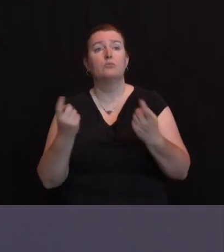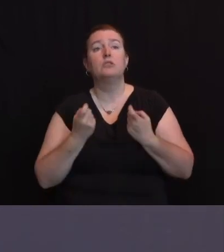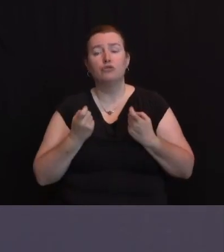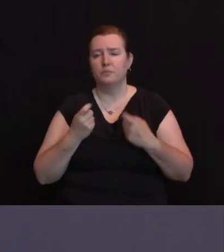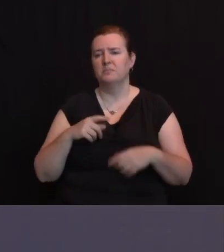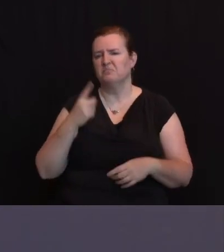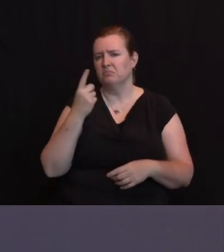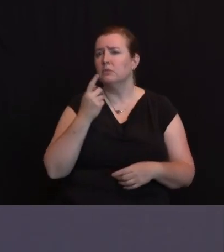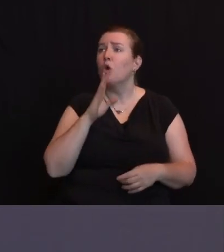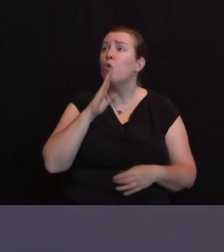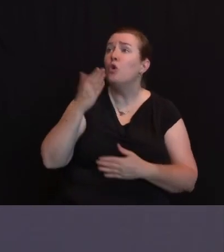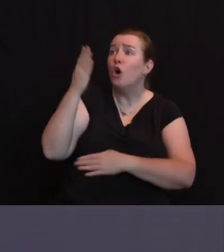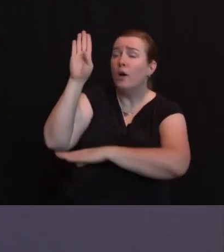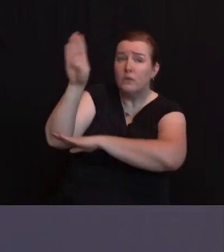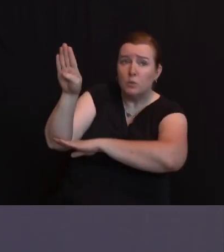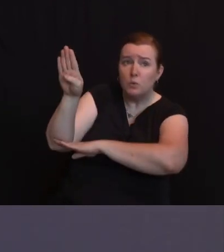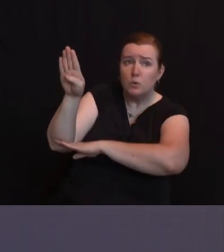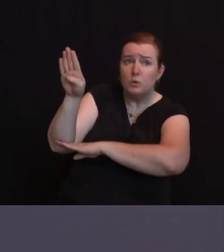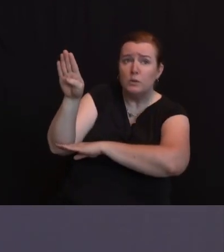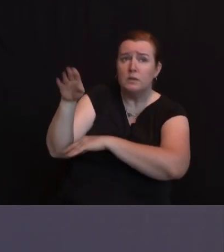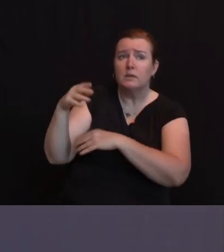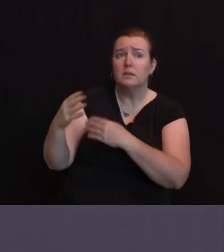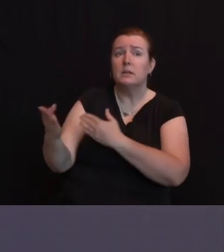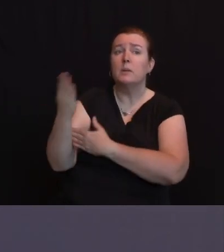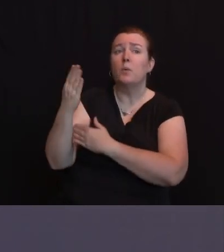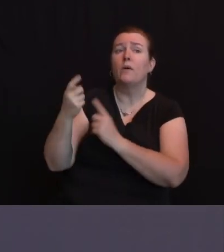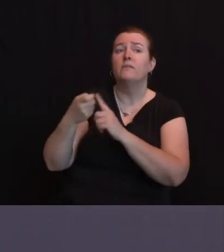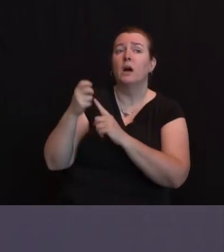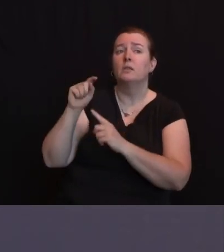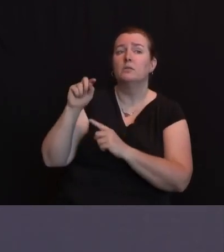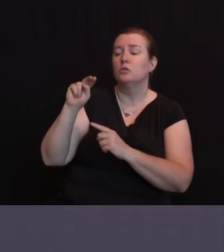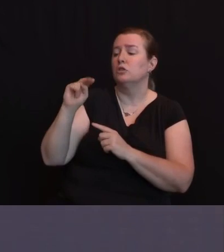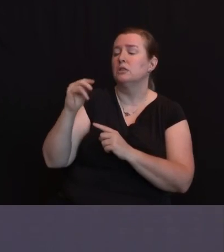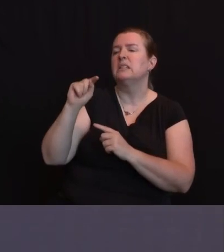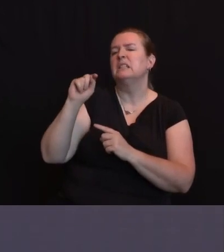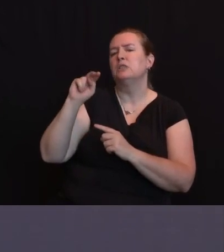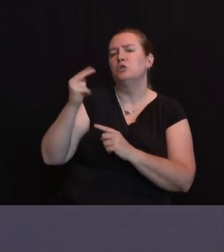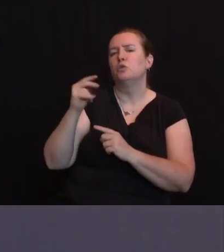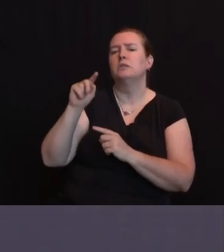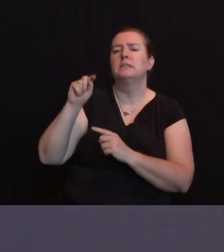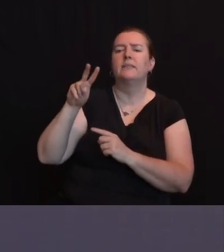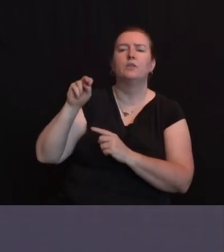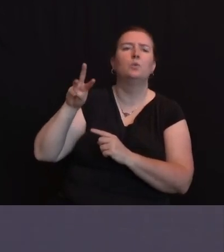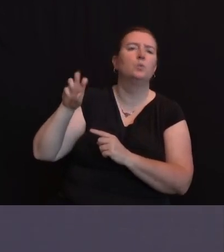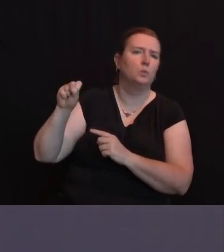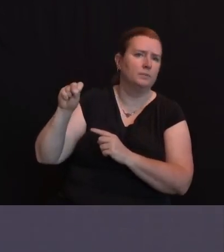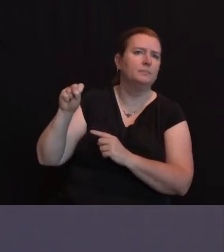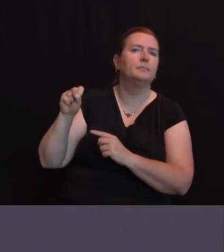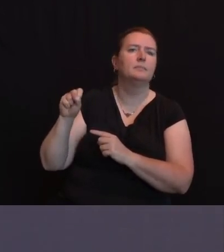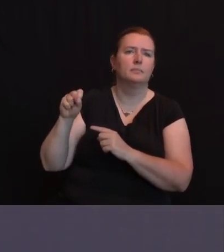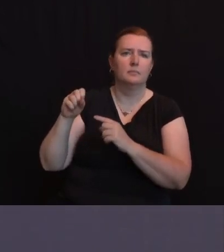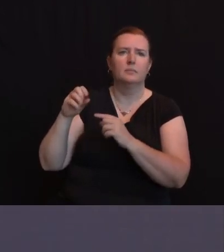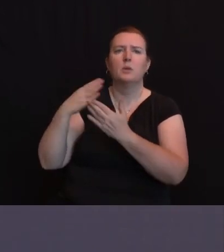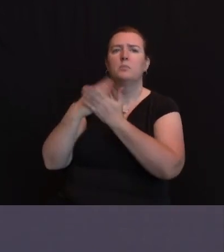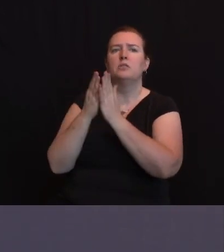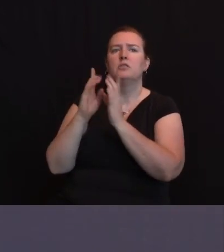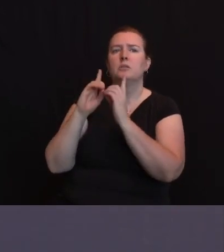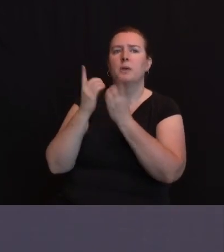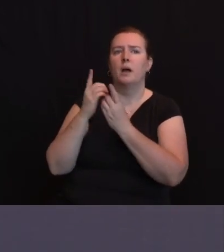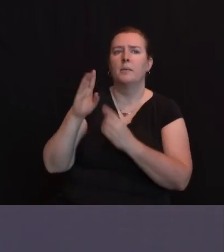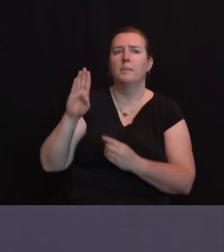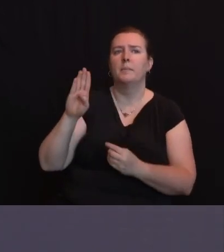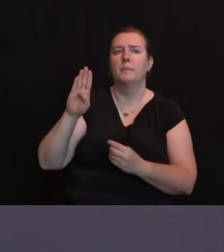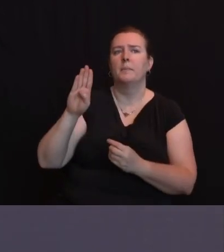A couple questions this morning from NJTV News. Some school districts, like Bayonne, have presented all virtual plans for school in